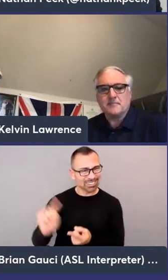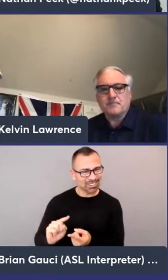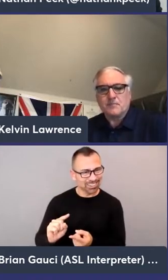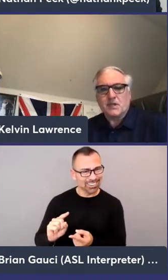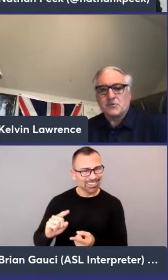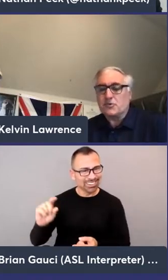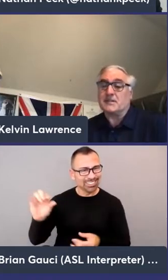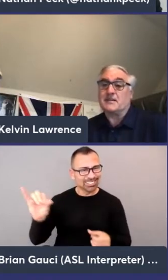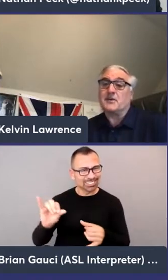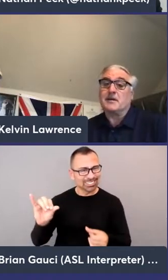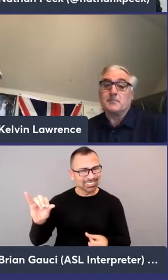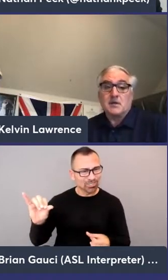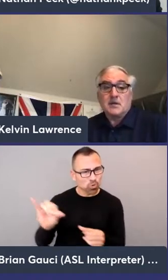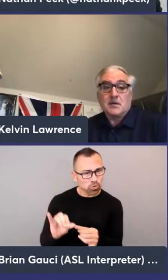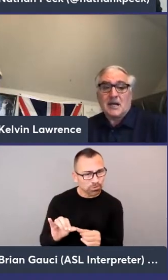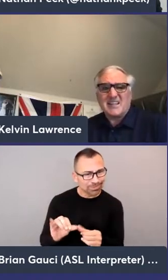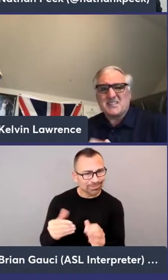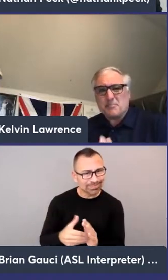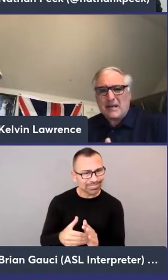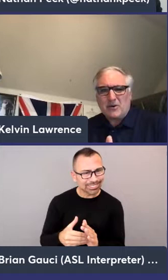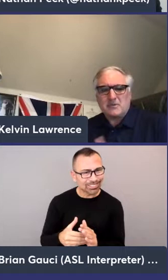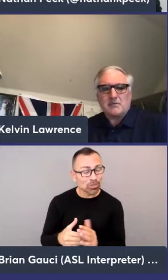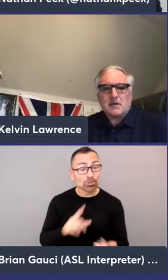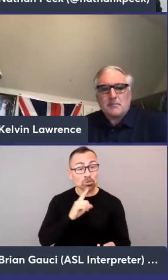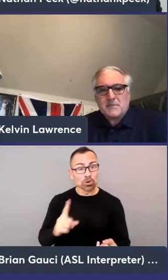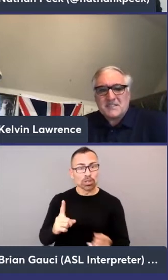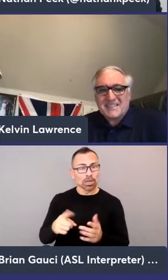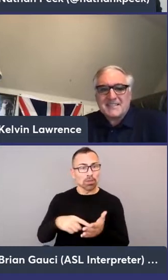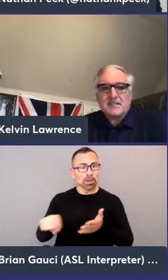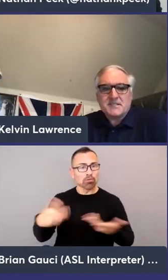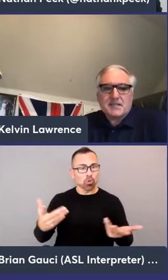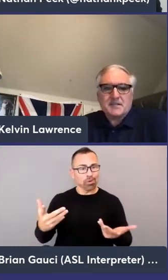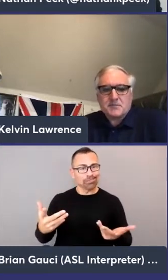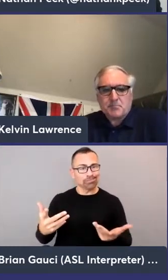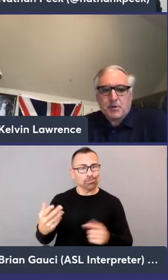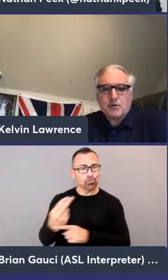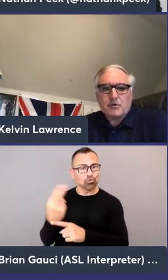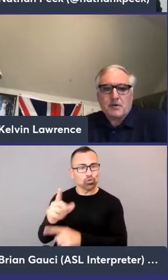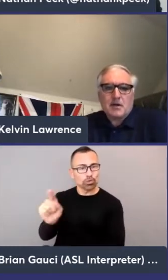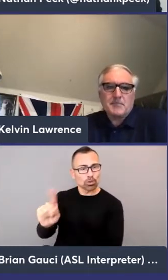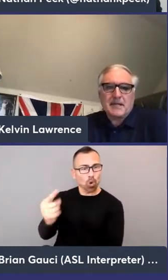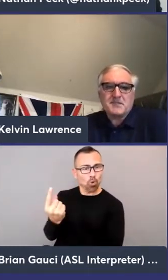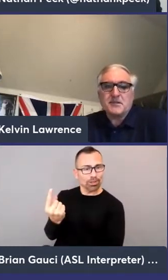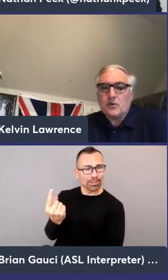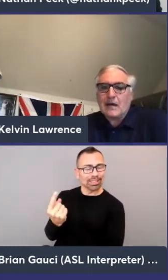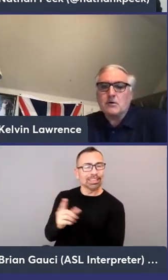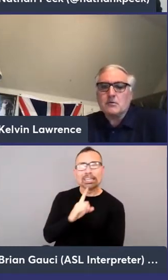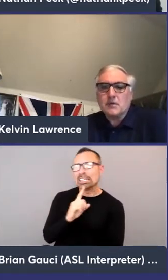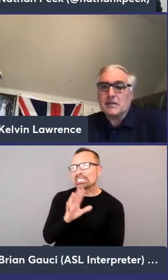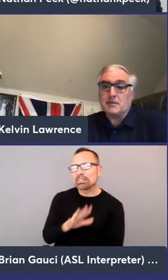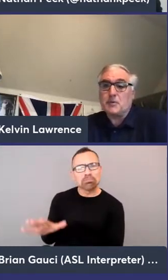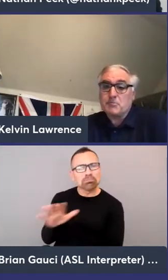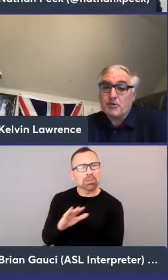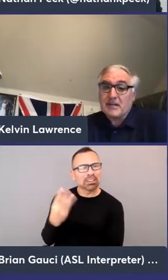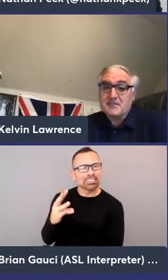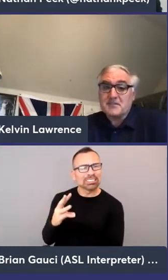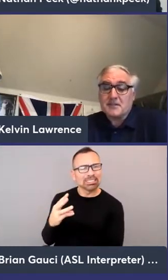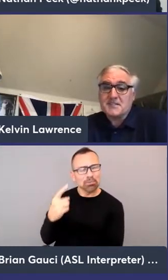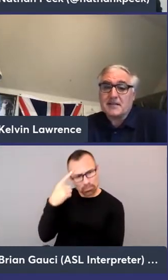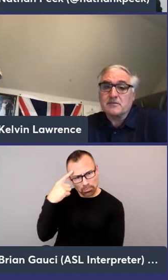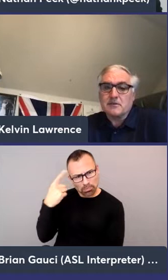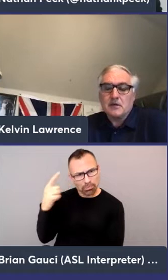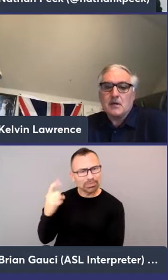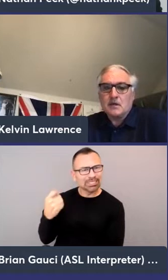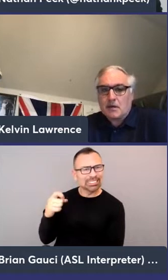needed during that time. And it's about 16 cents per NCU hour, and we prorate it to